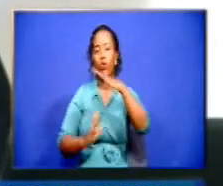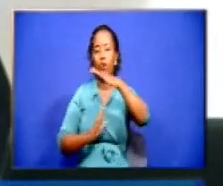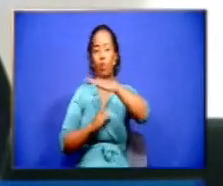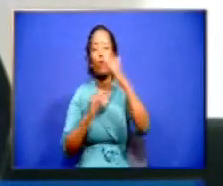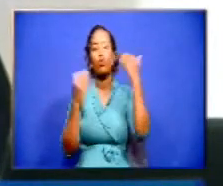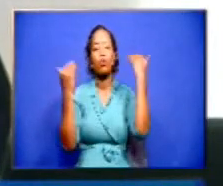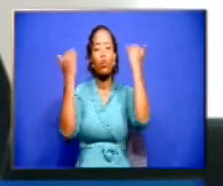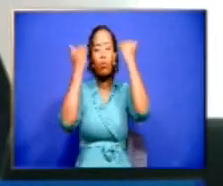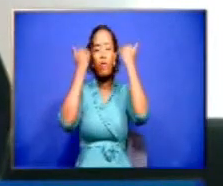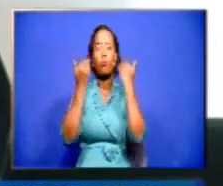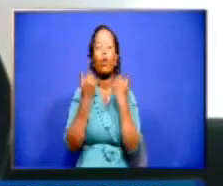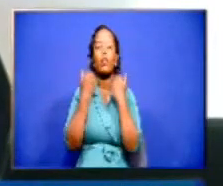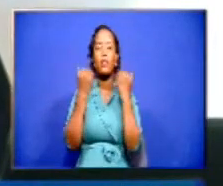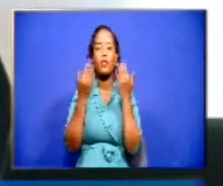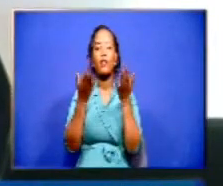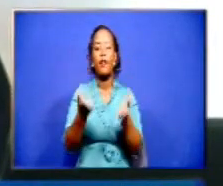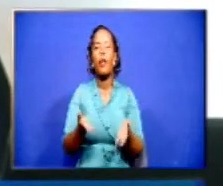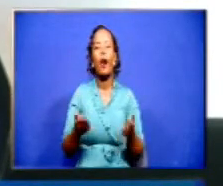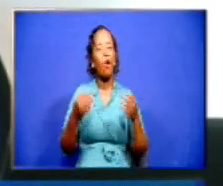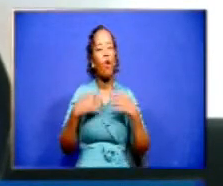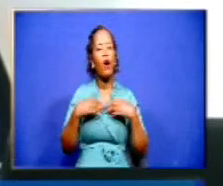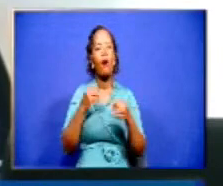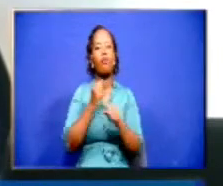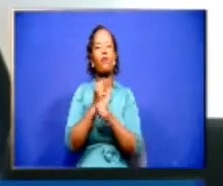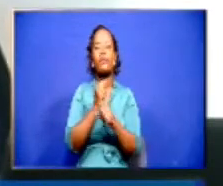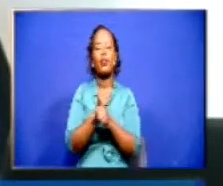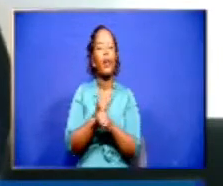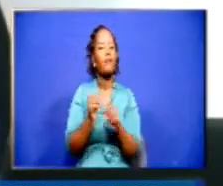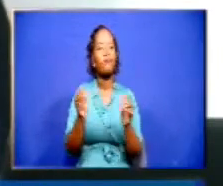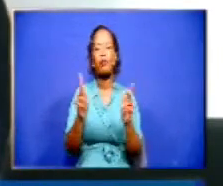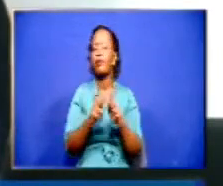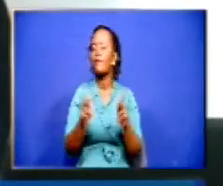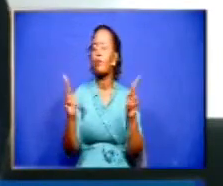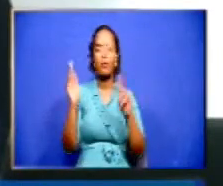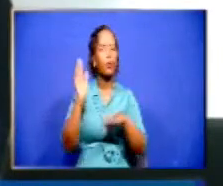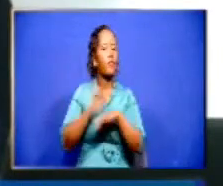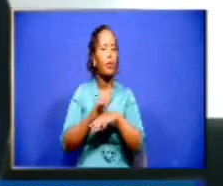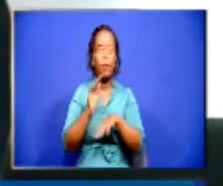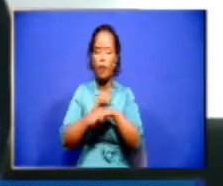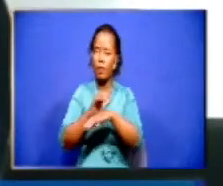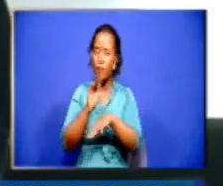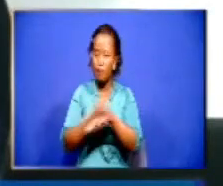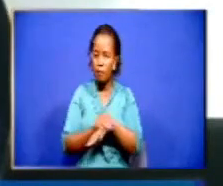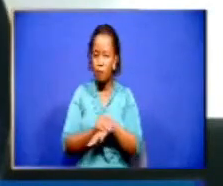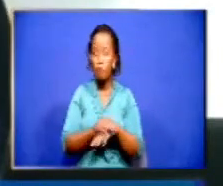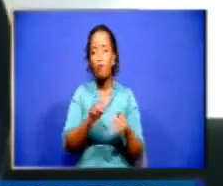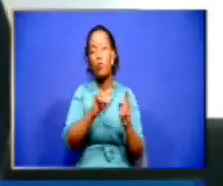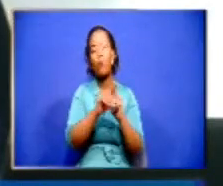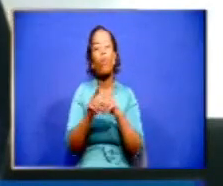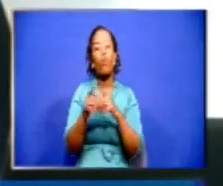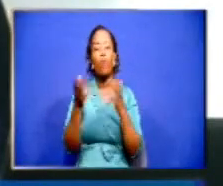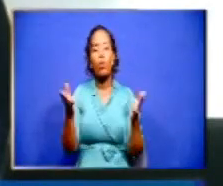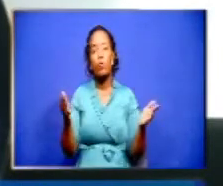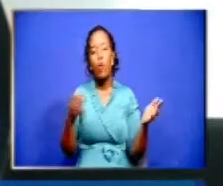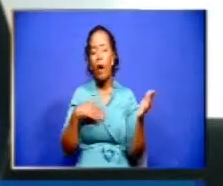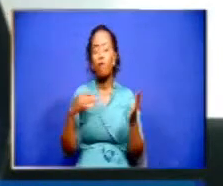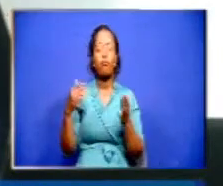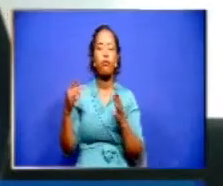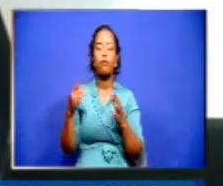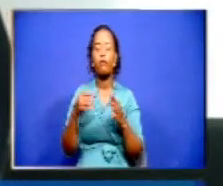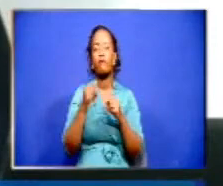has gone, has done very, very, very well on this. It has brought itself out